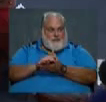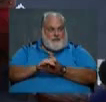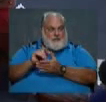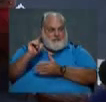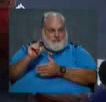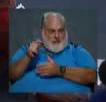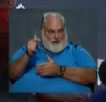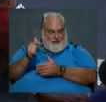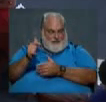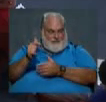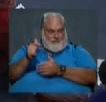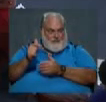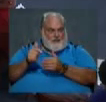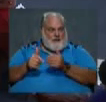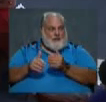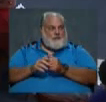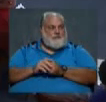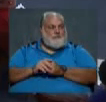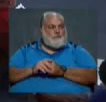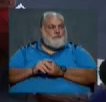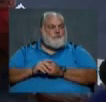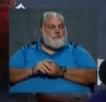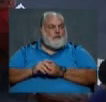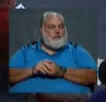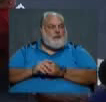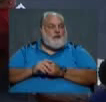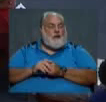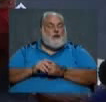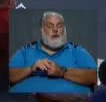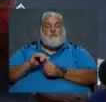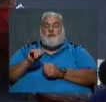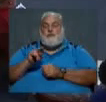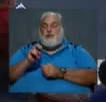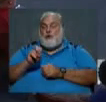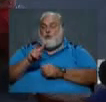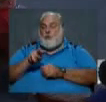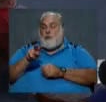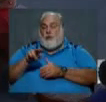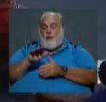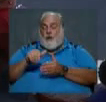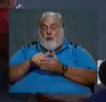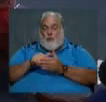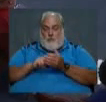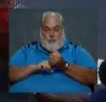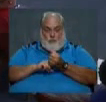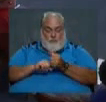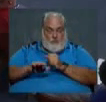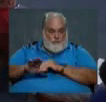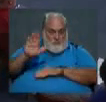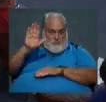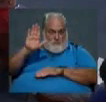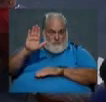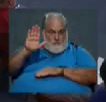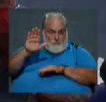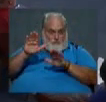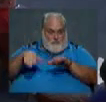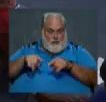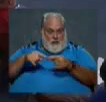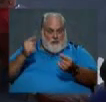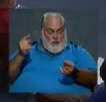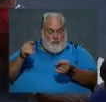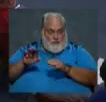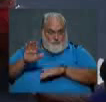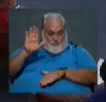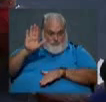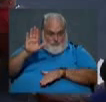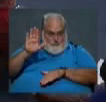Second. I have a motion seconded for the approval of the minutes, June 22nd. Those approve, raise your right hand. And those who do not